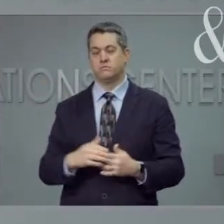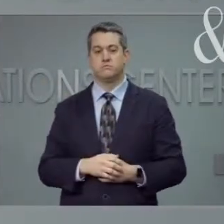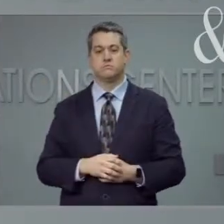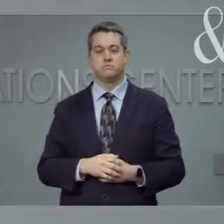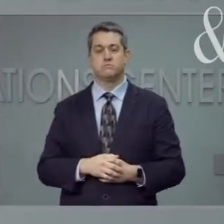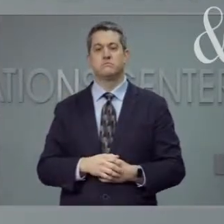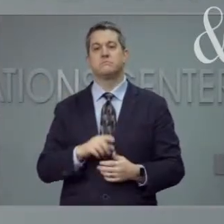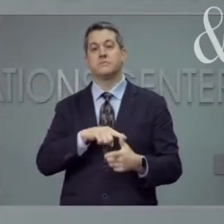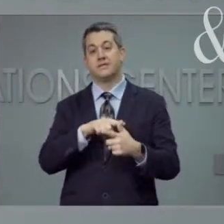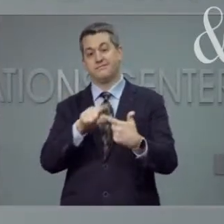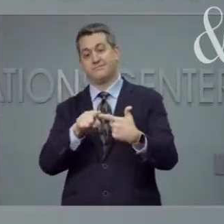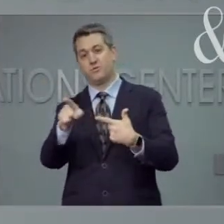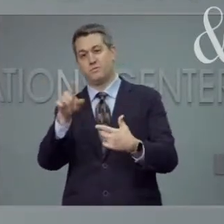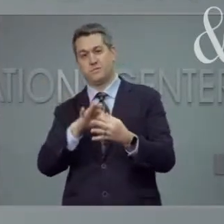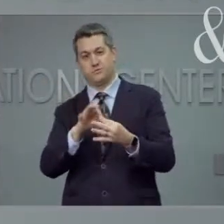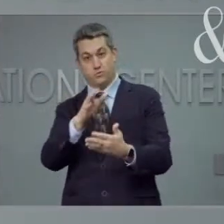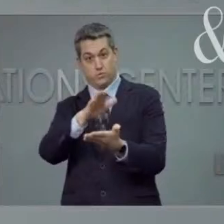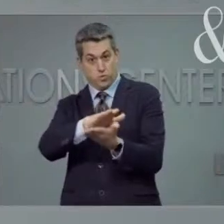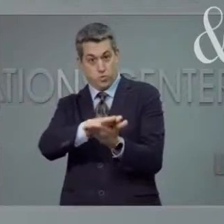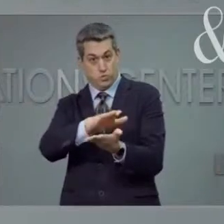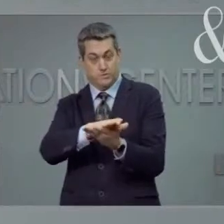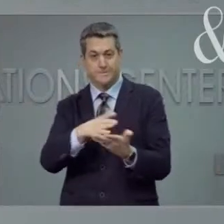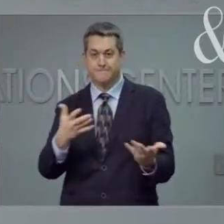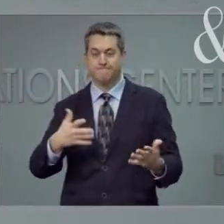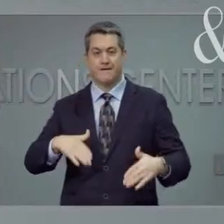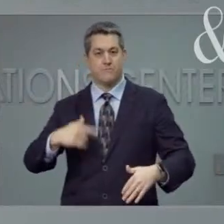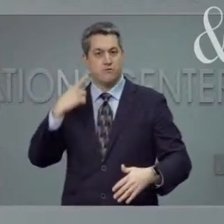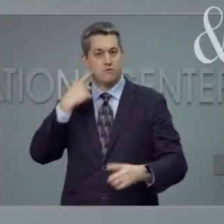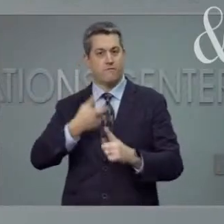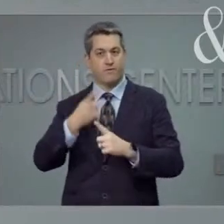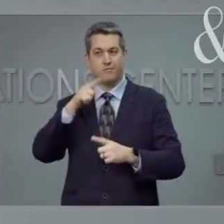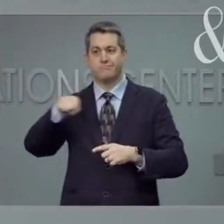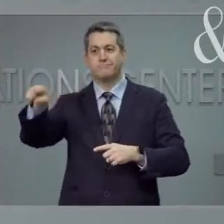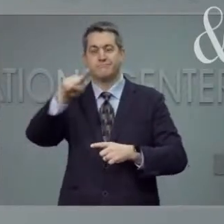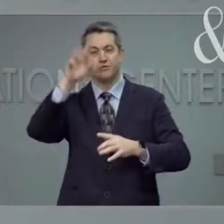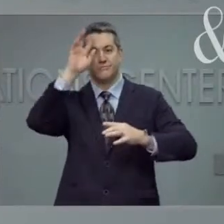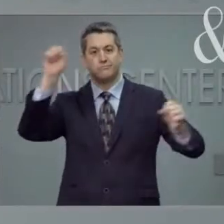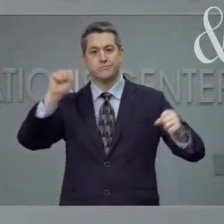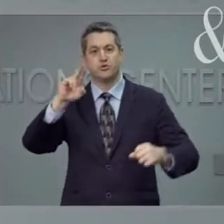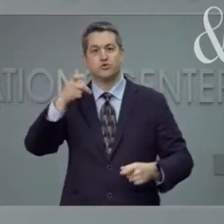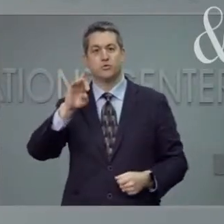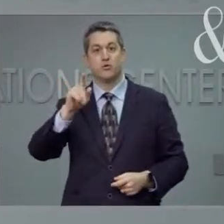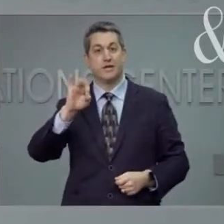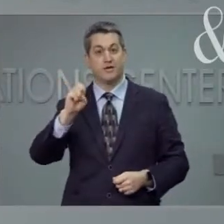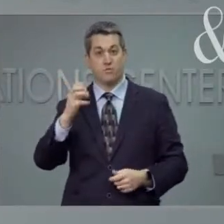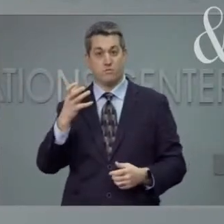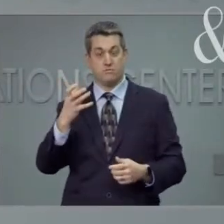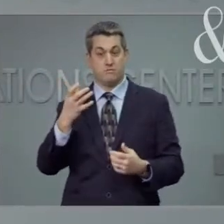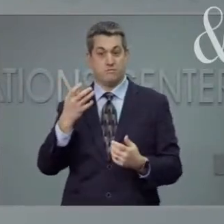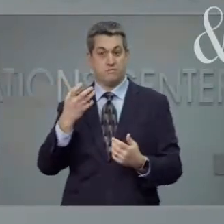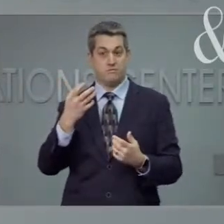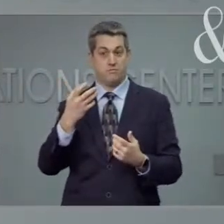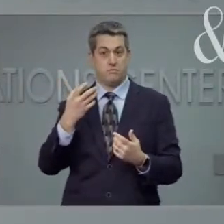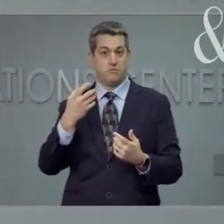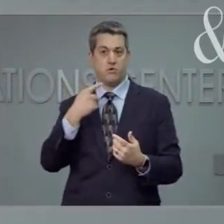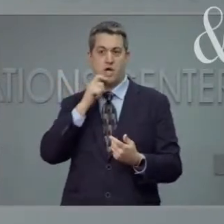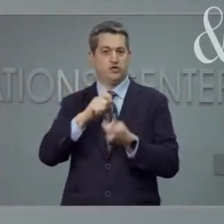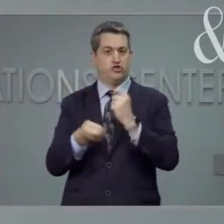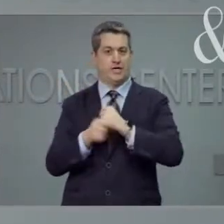Secondly, you talk about schools. We have not heard from superintendents that they want us to take away options